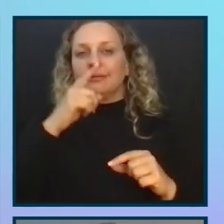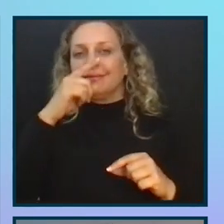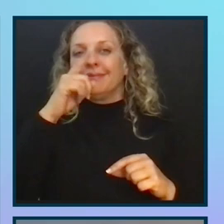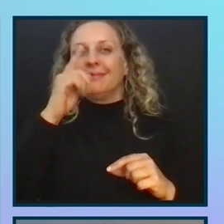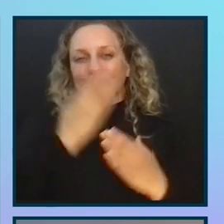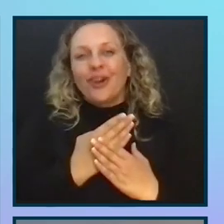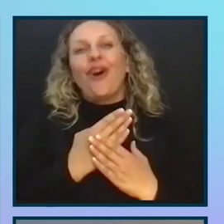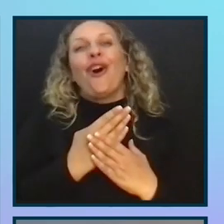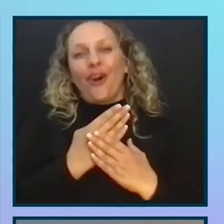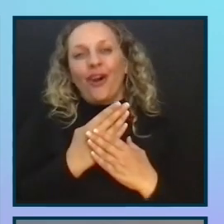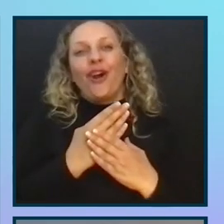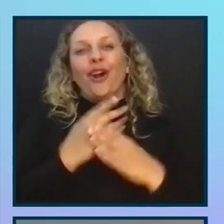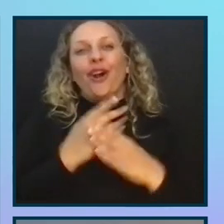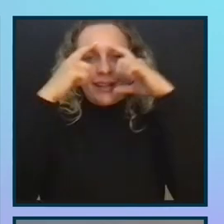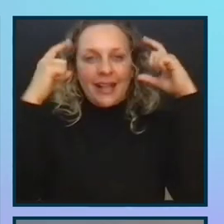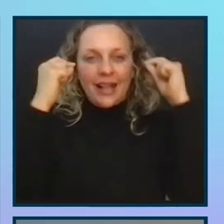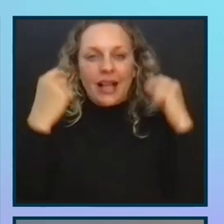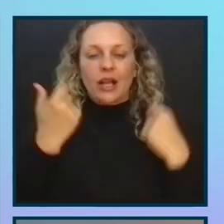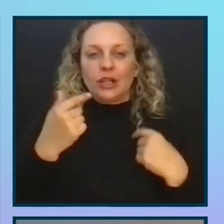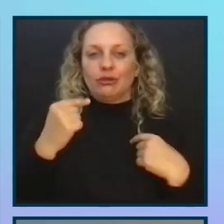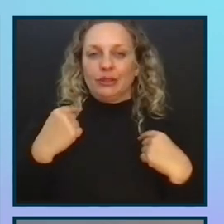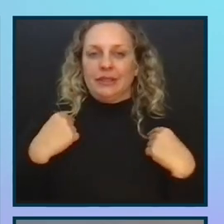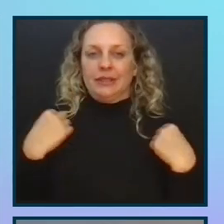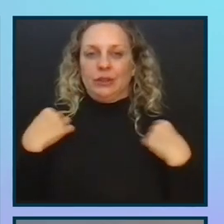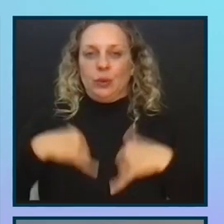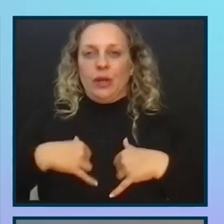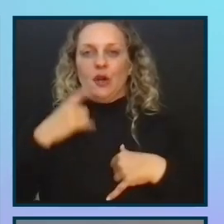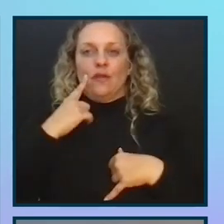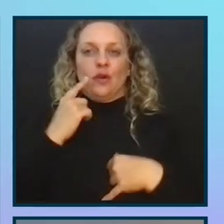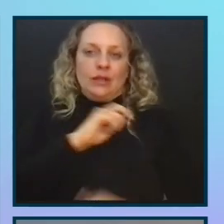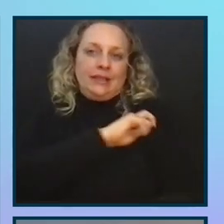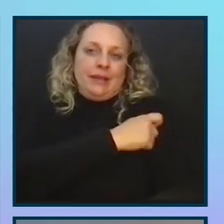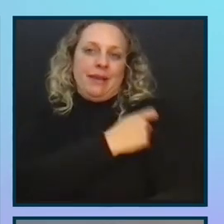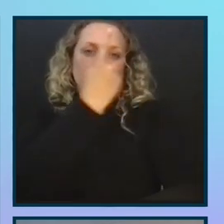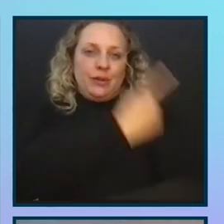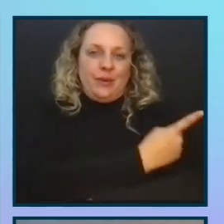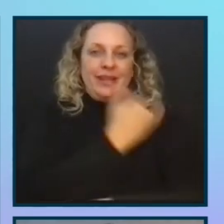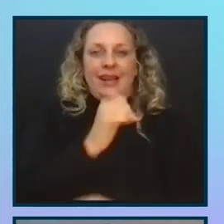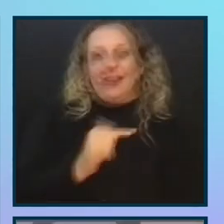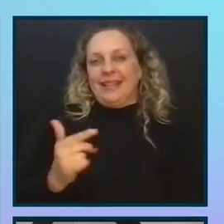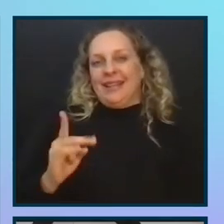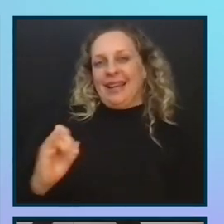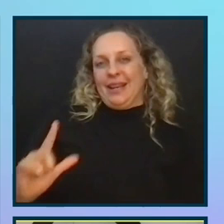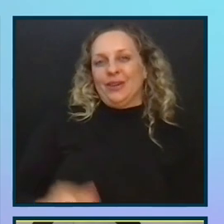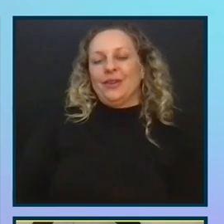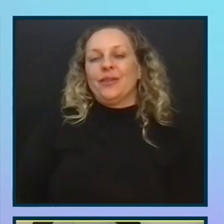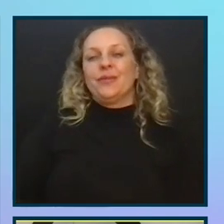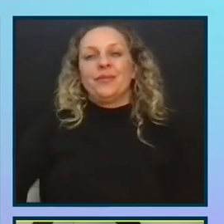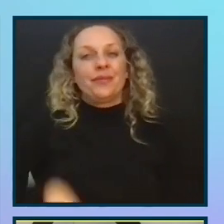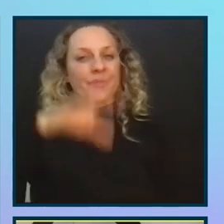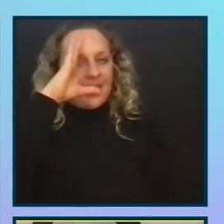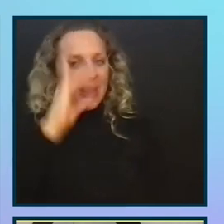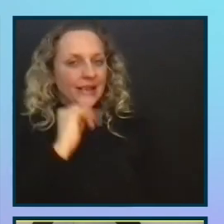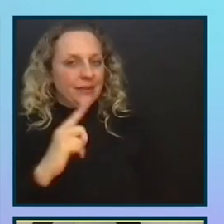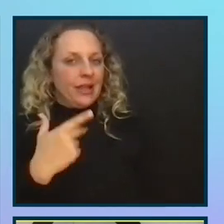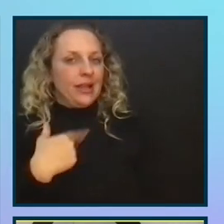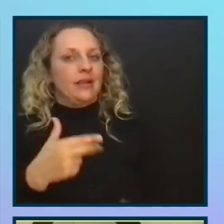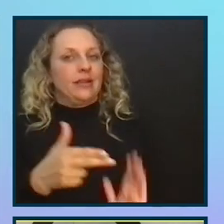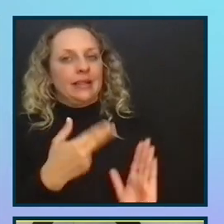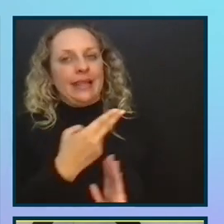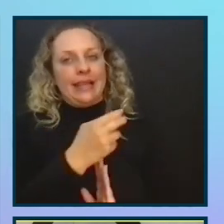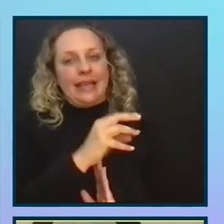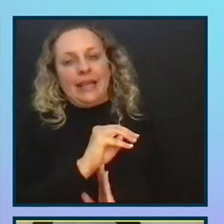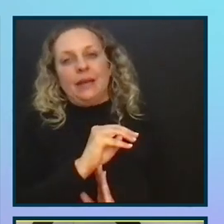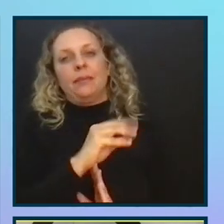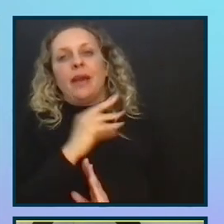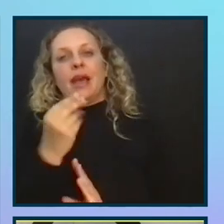dark rimmed glasses, and I'm wearing a green sweater for St. Patrick's Day today. Daniel, I'll turn it over to you. I am Daniel, pronouns he, him.